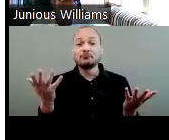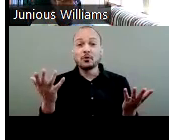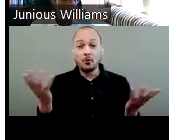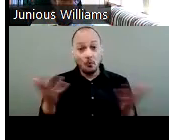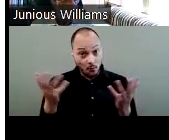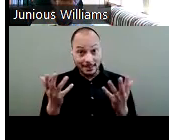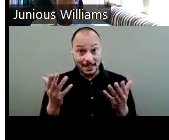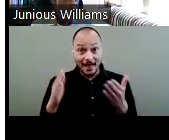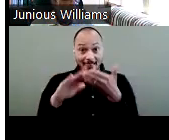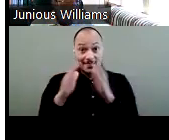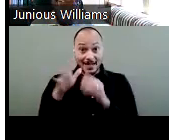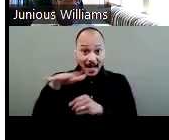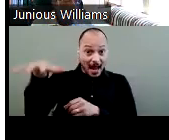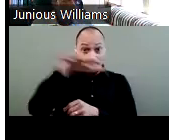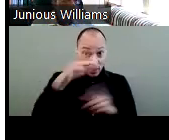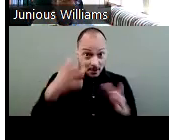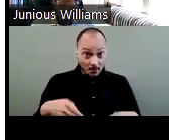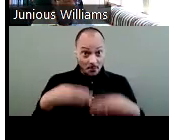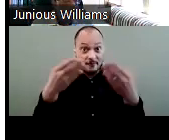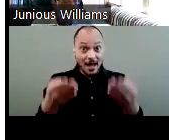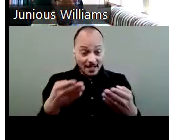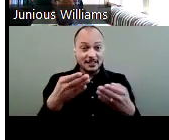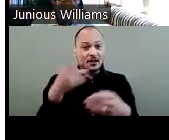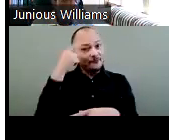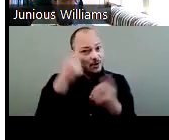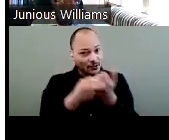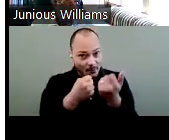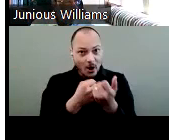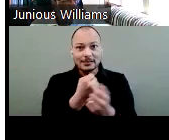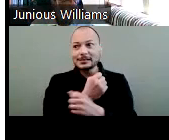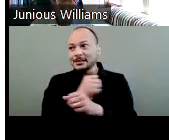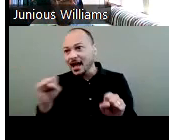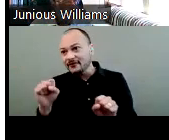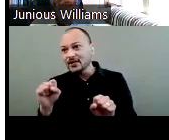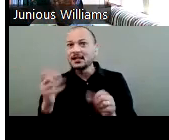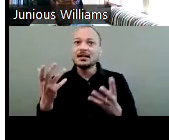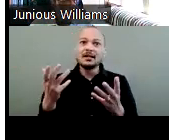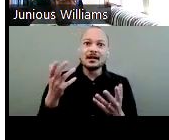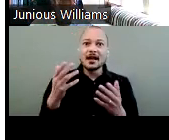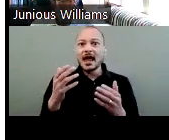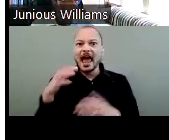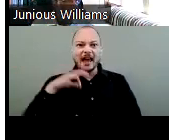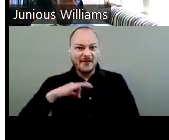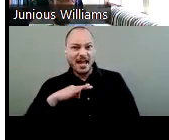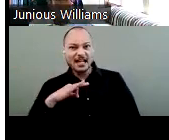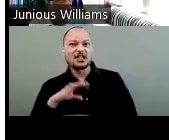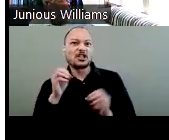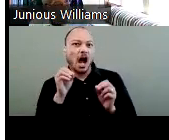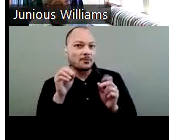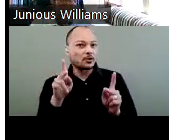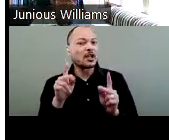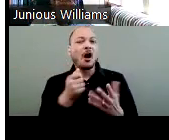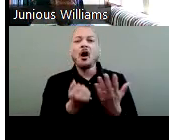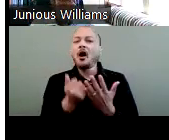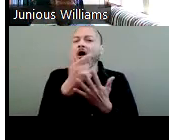the neighborhood provides in terms of supports and safety, in terms of advantages and opportunity? All